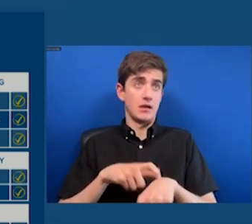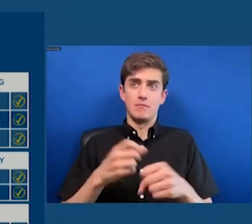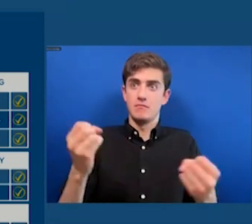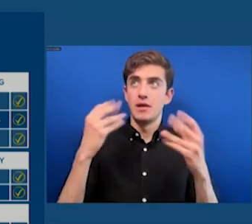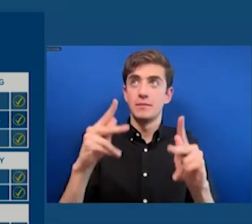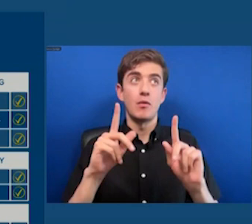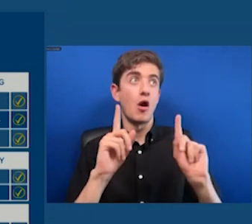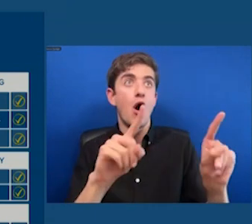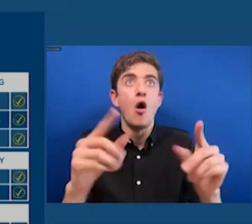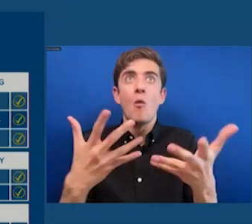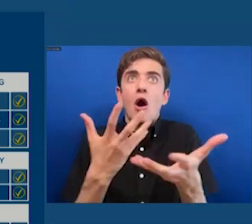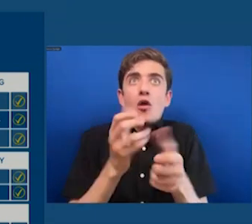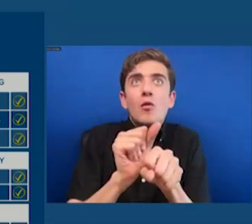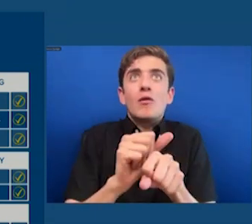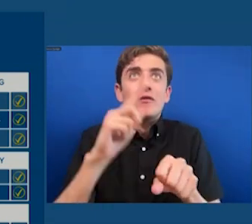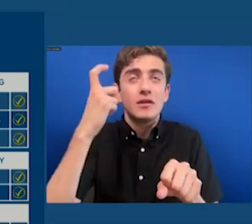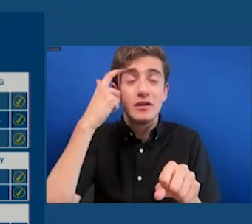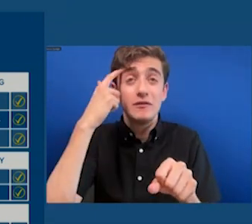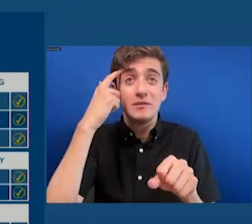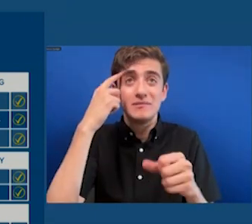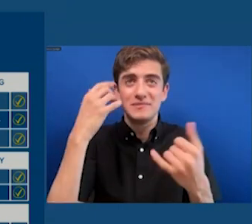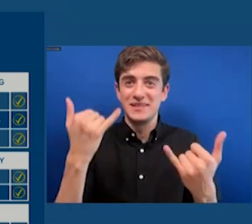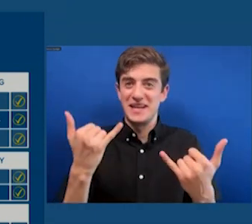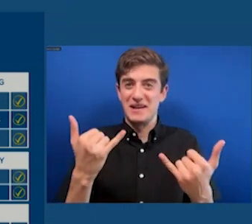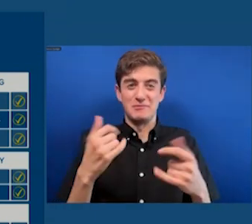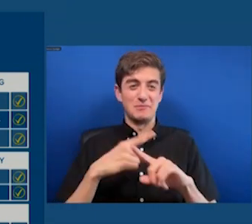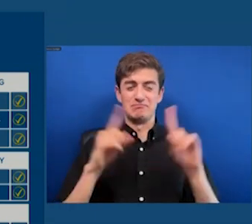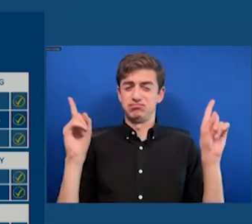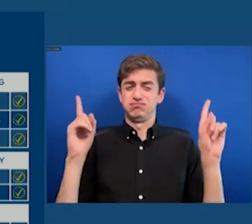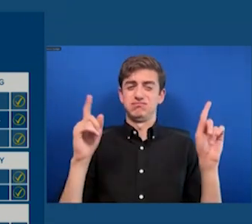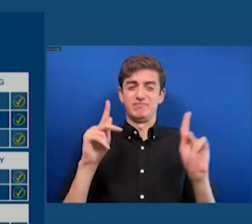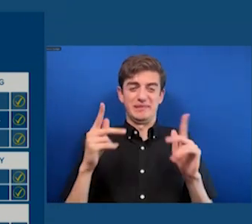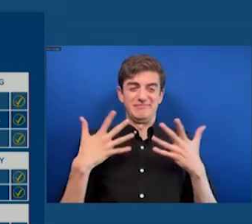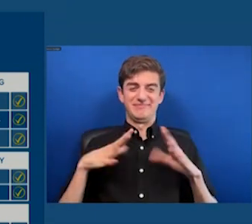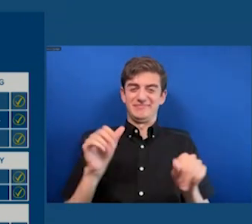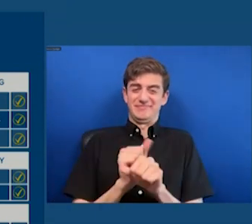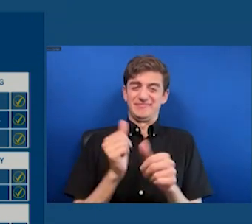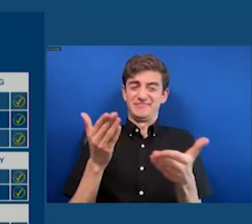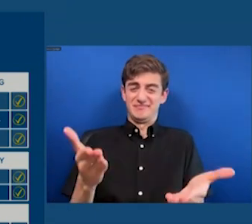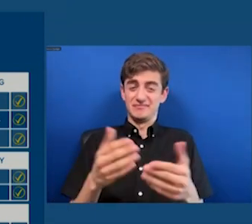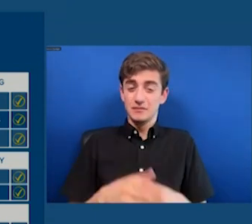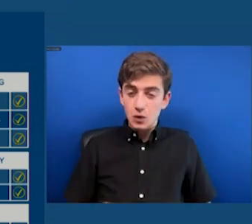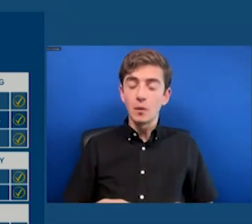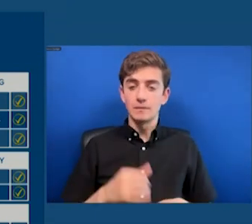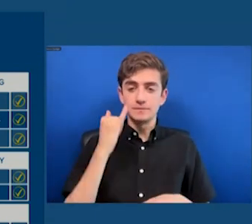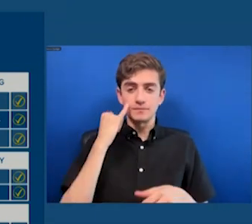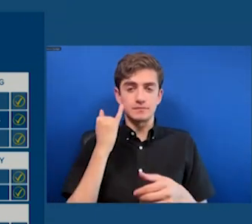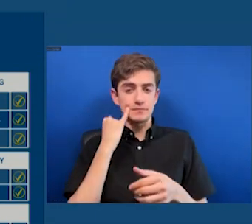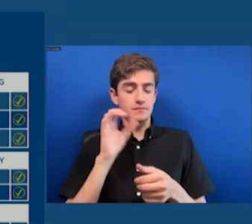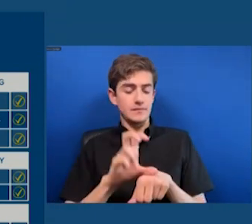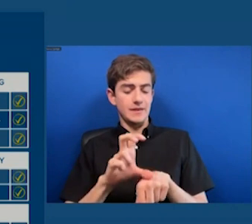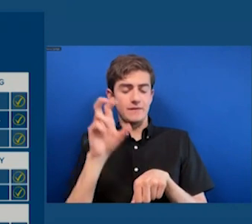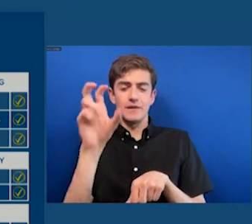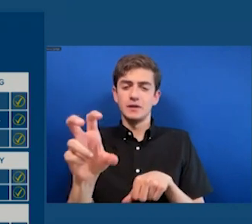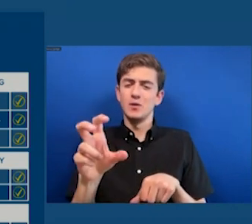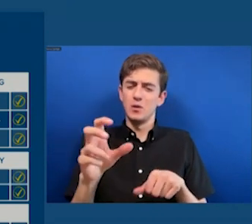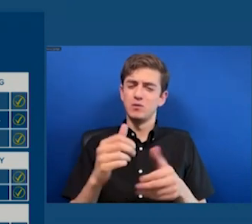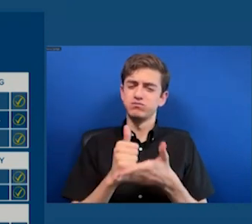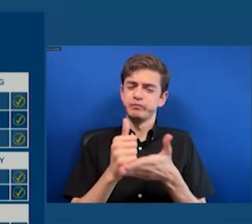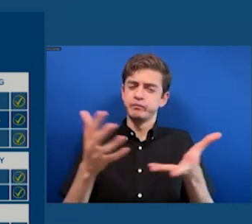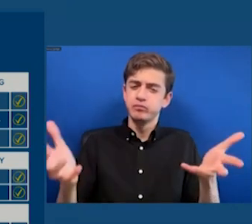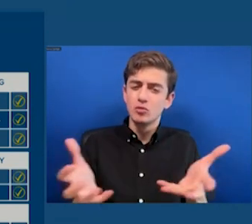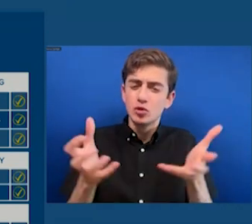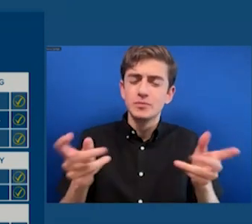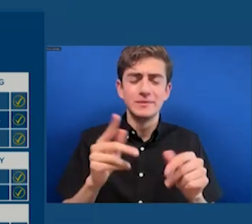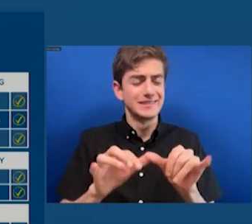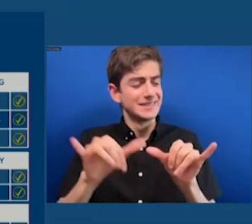Sadly, those days are over. So I know what these investments will do to encourage people to stay, and we can recruit more